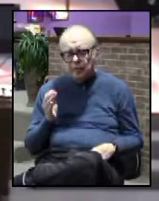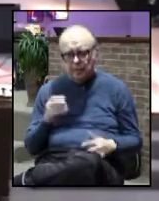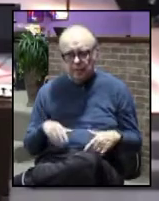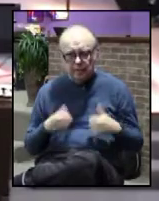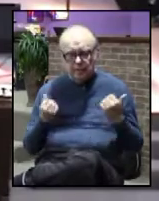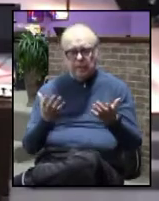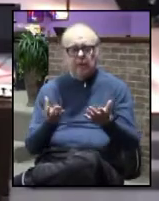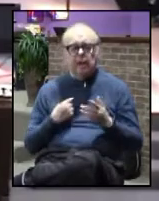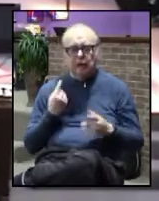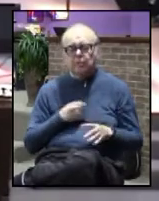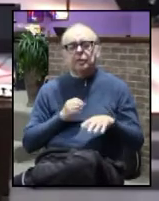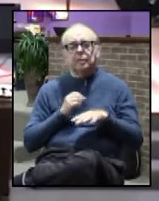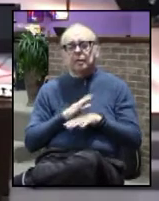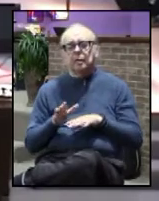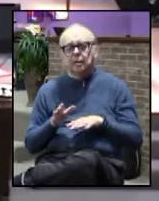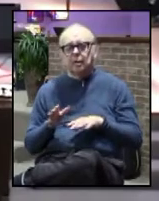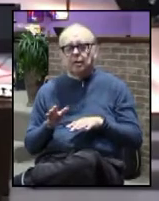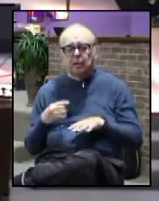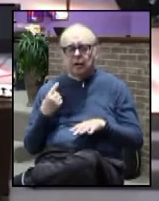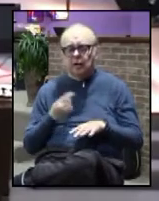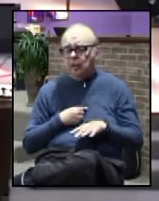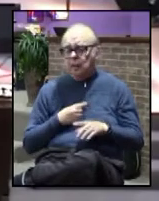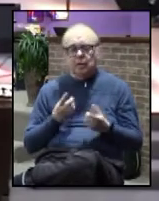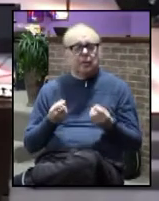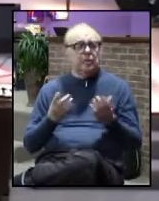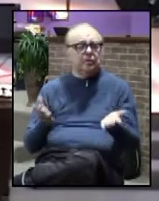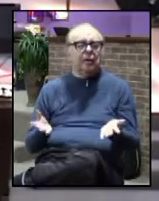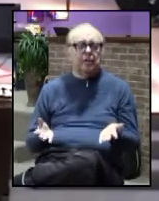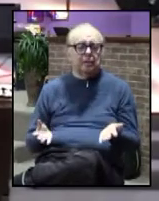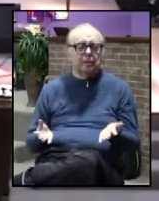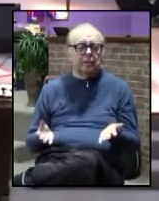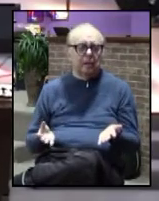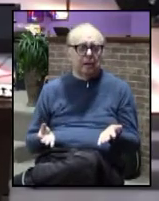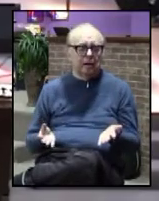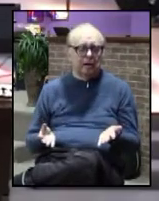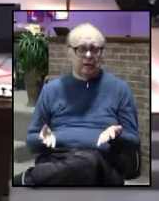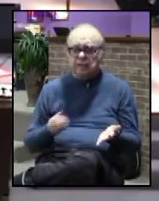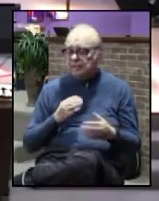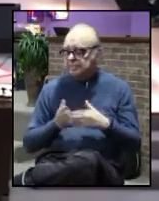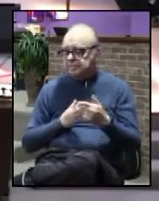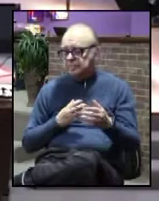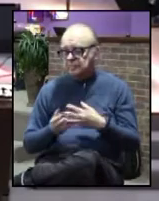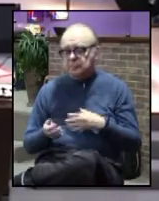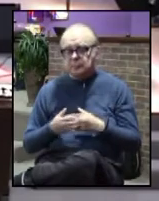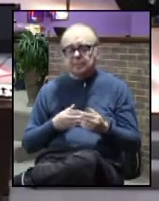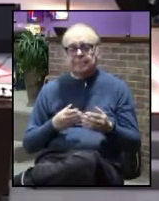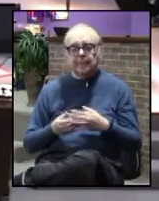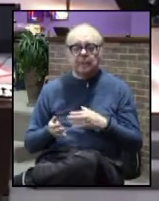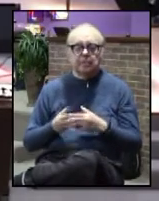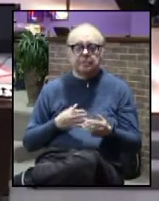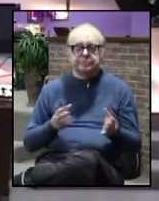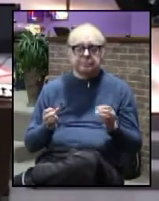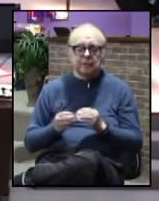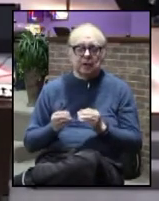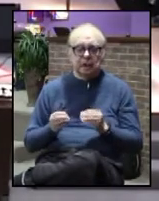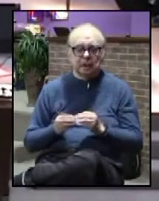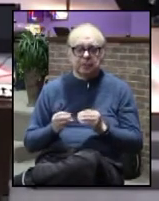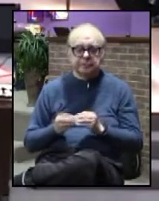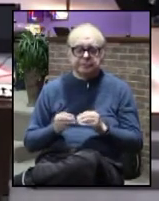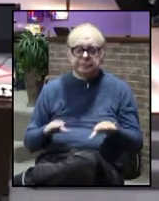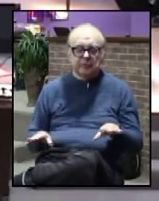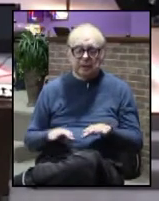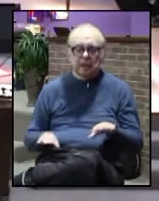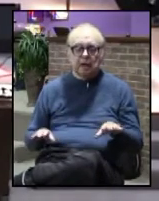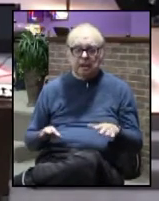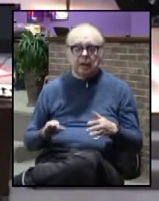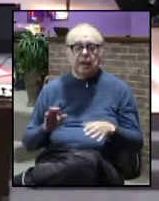life do you want us to impact? Where do you want me to go? What do you want me to say? And it doesn't matter. I get more done than I